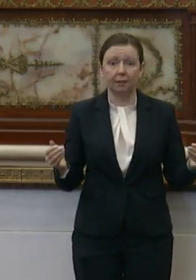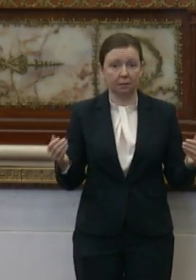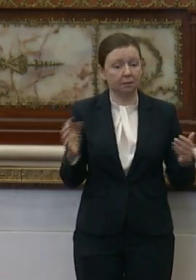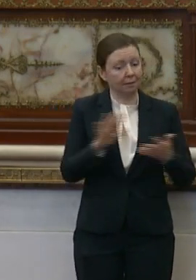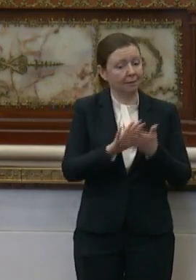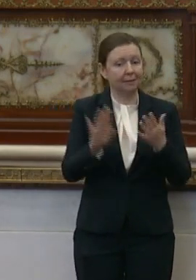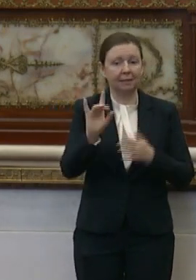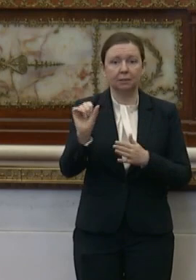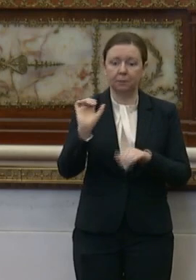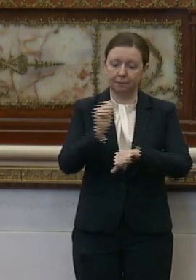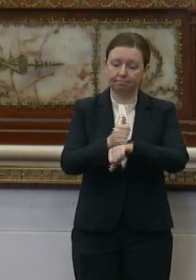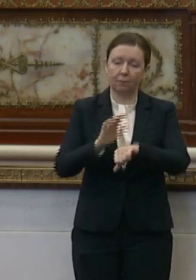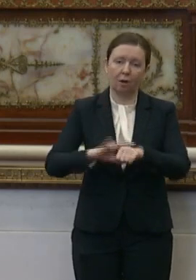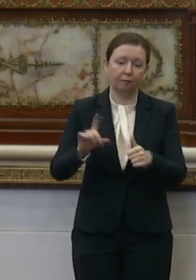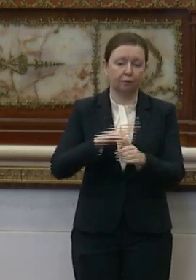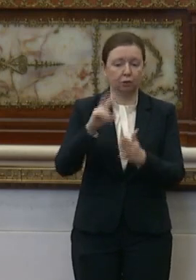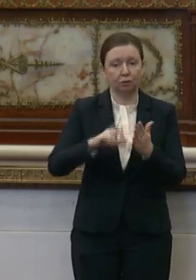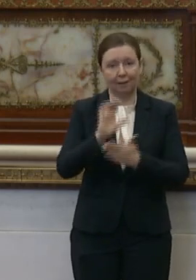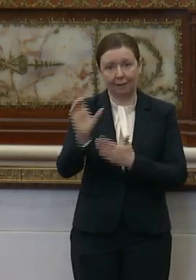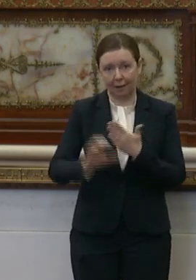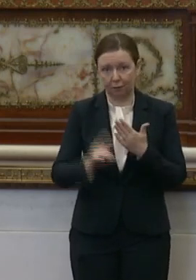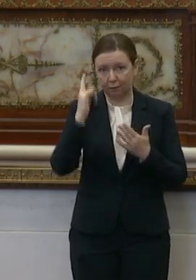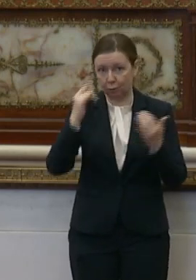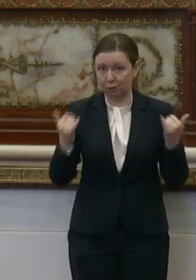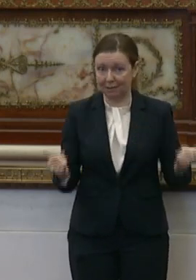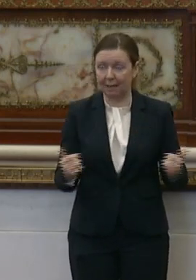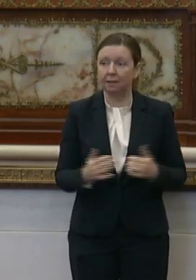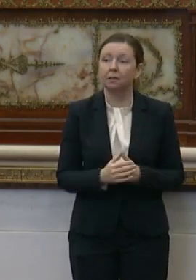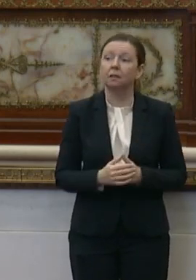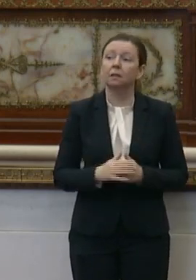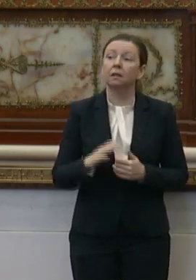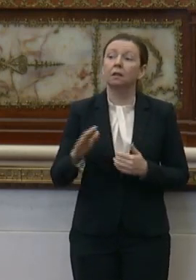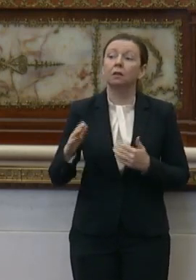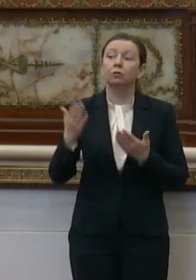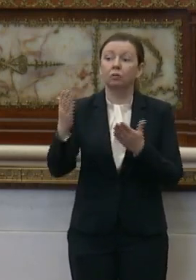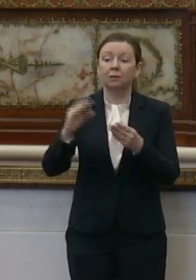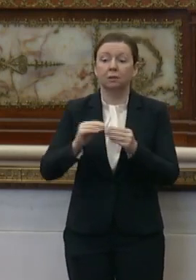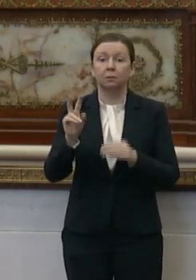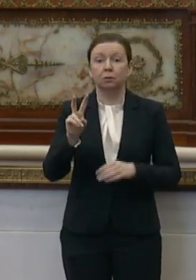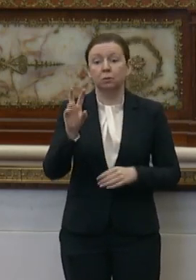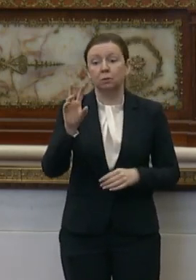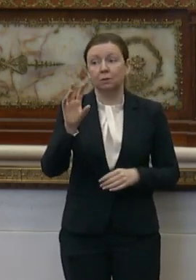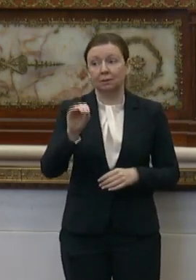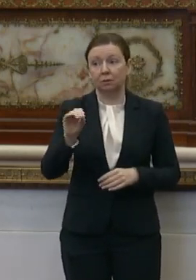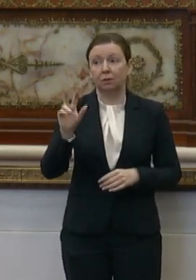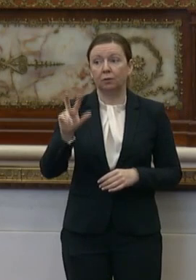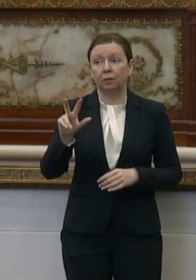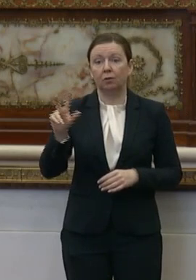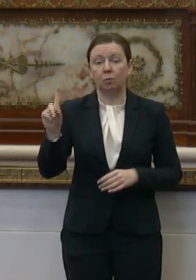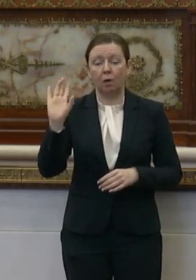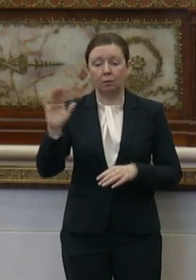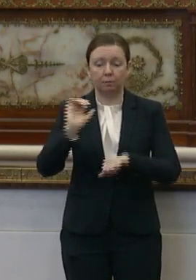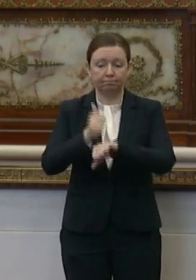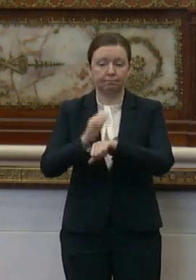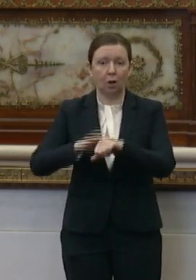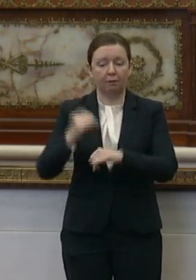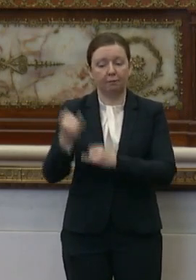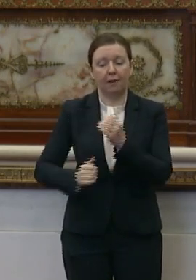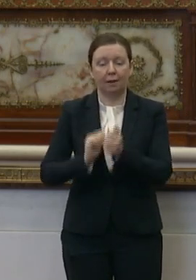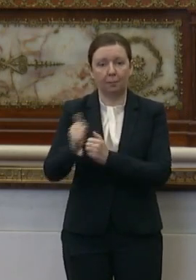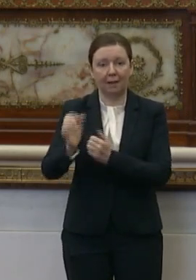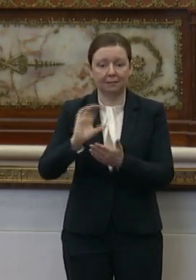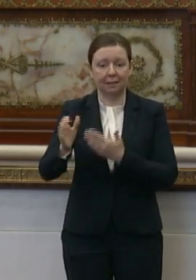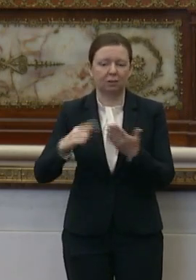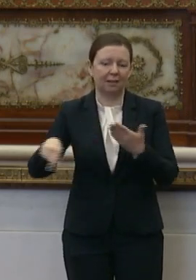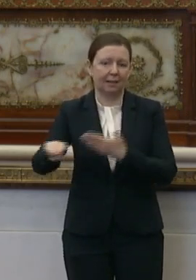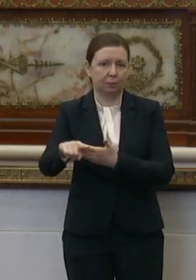these bills will be placed on our first reading calendar for today. Our resolution number 200331 will be placed on the final passage calendar at